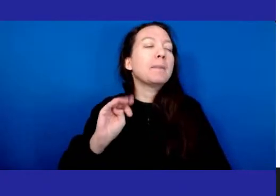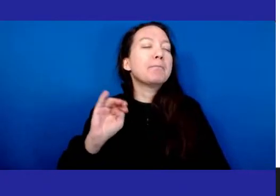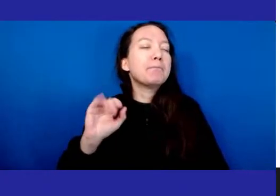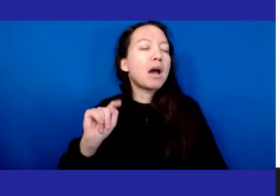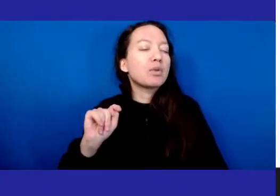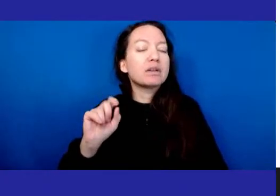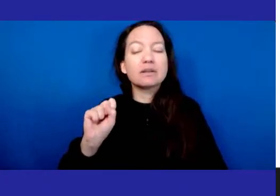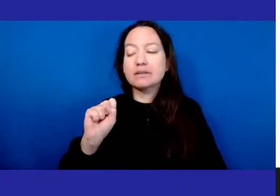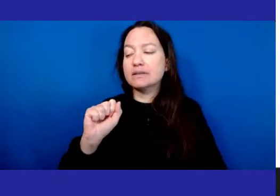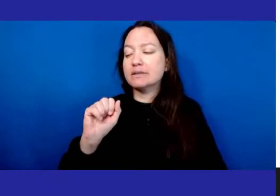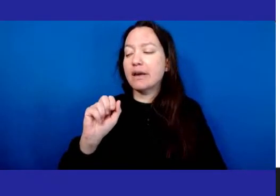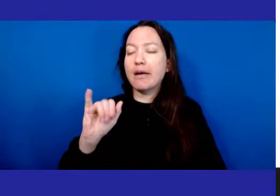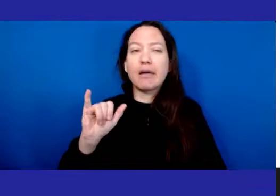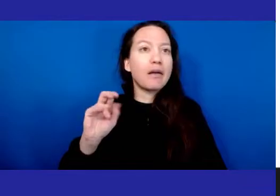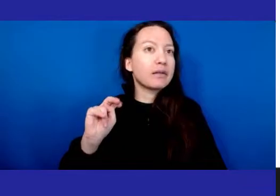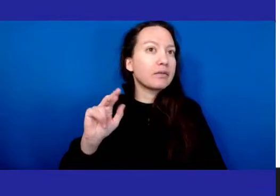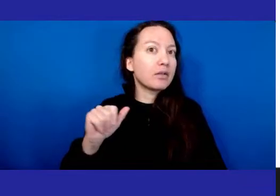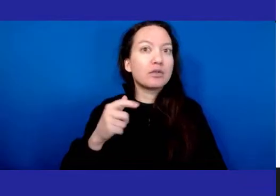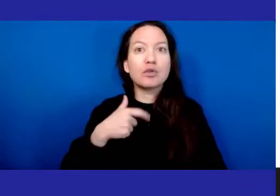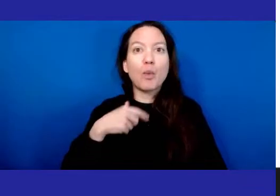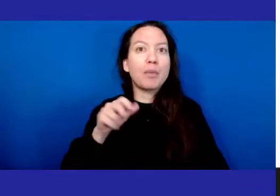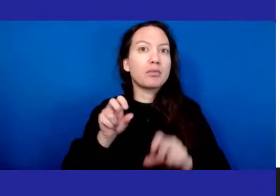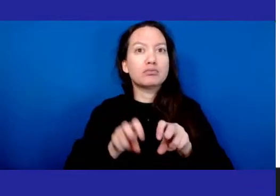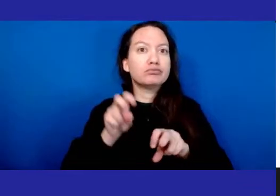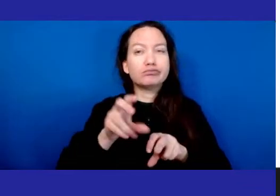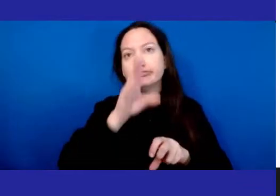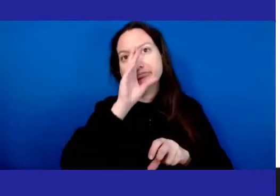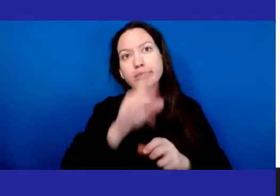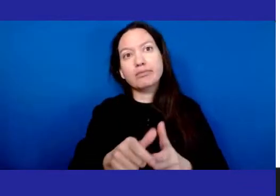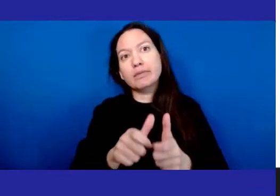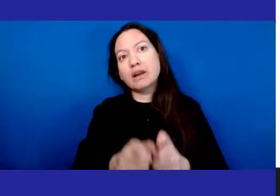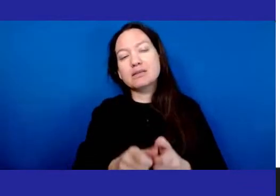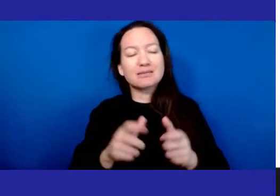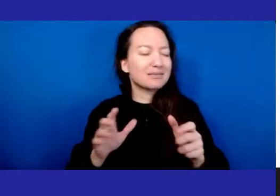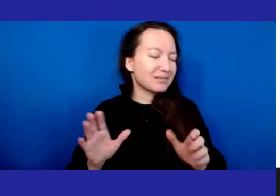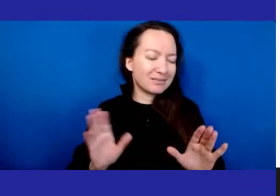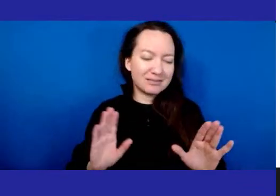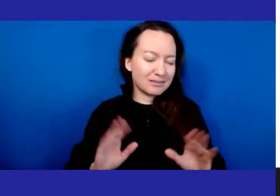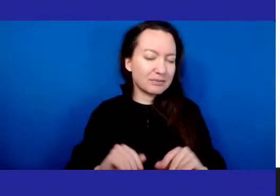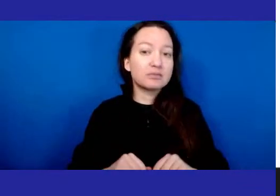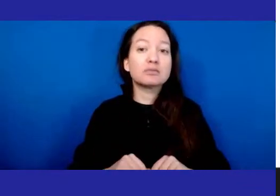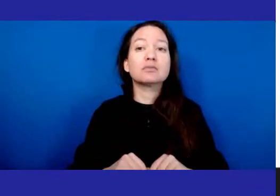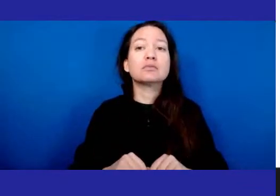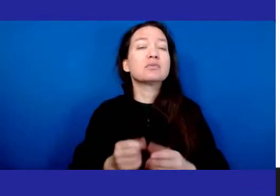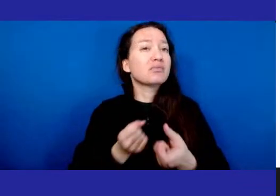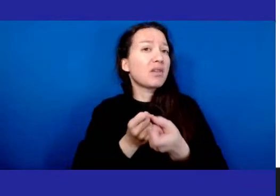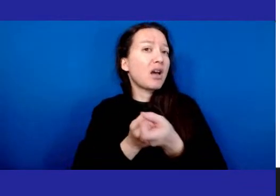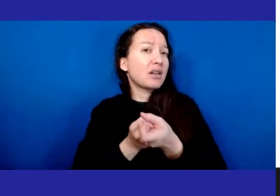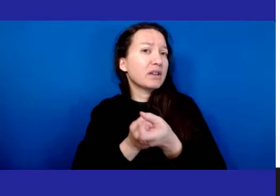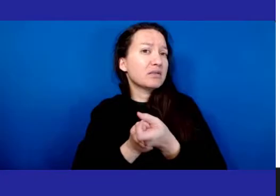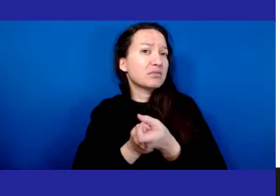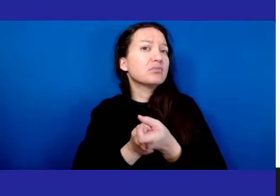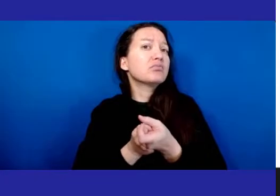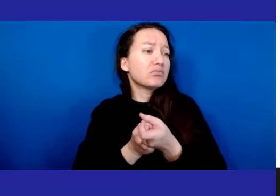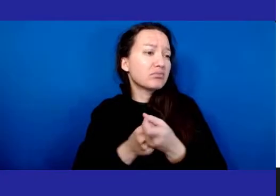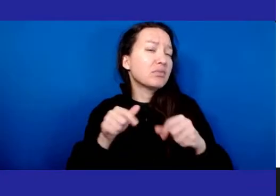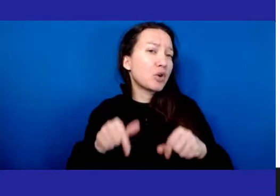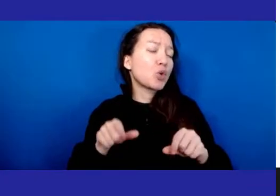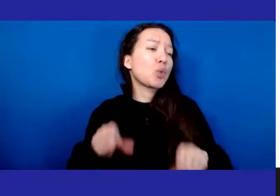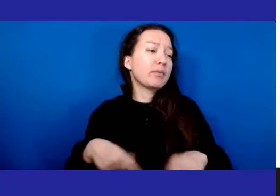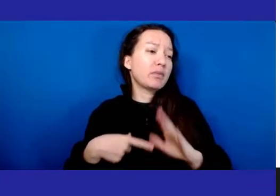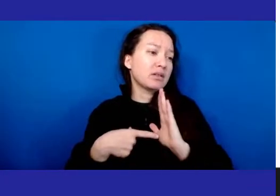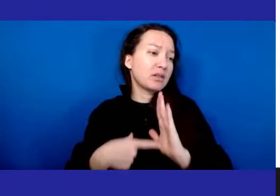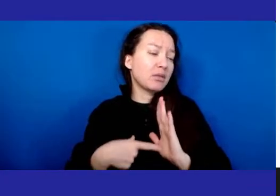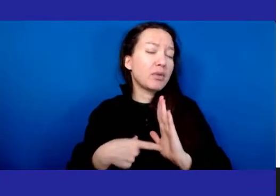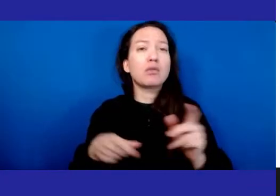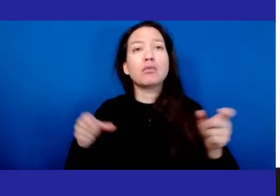think anybody has leapfrogged us and are going directly to text conversation. But from an advocacy standpoint, I think this could be an example where the